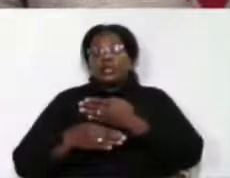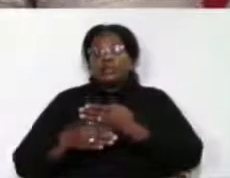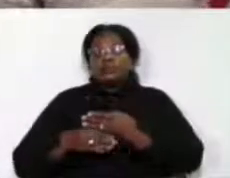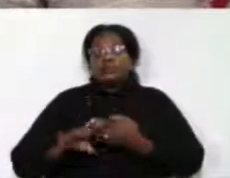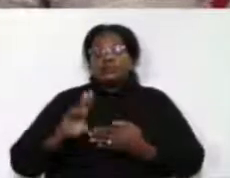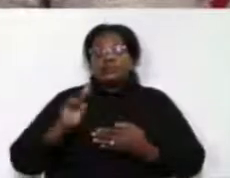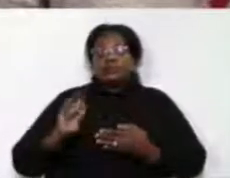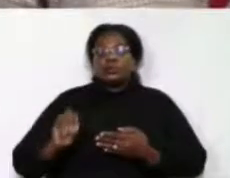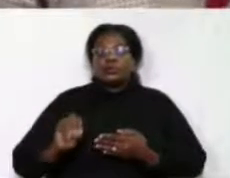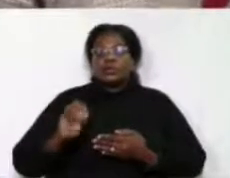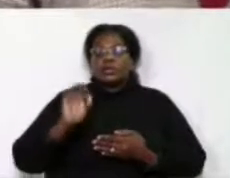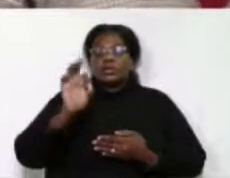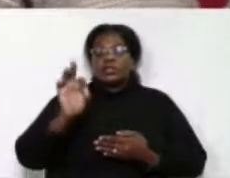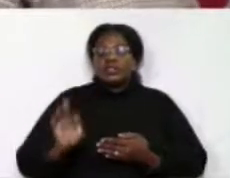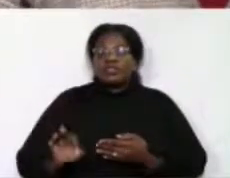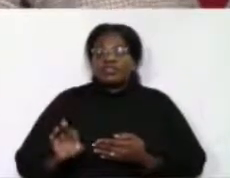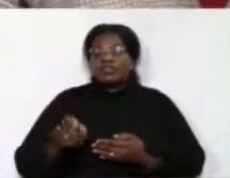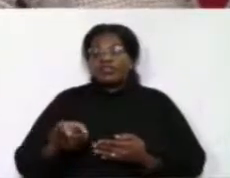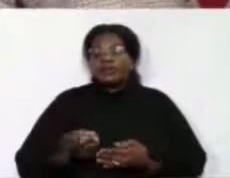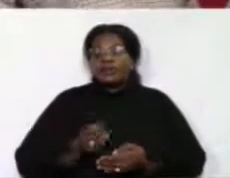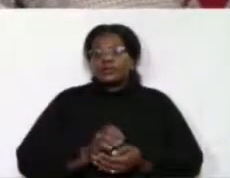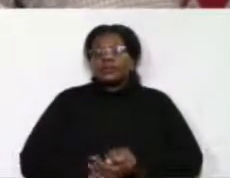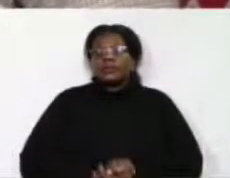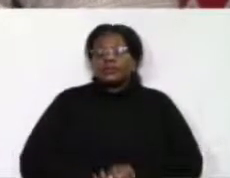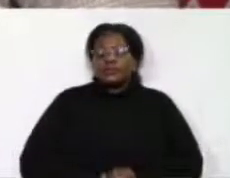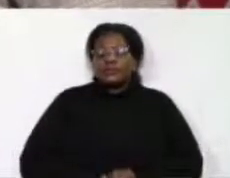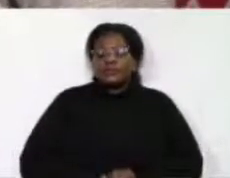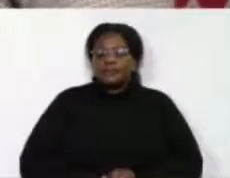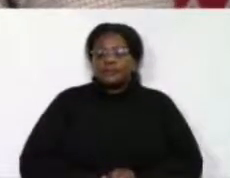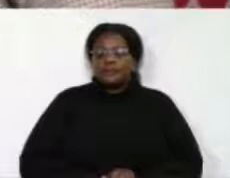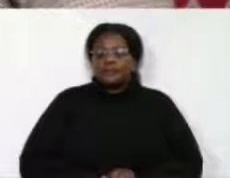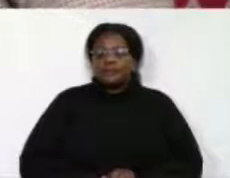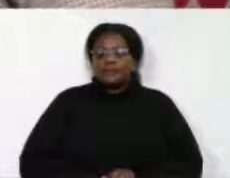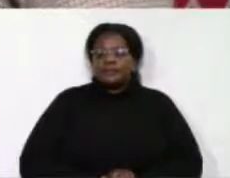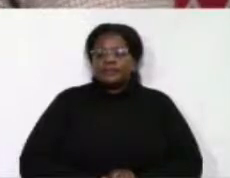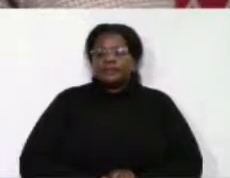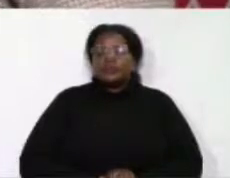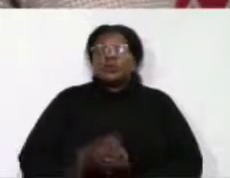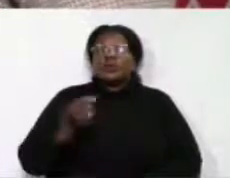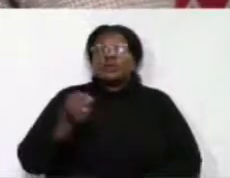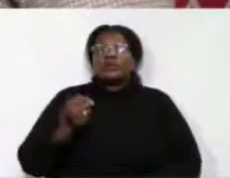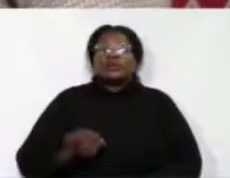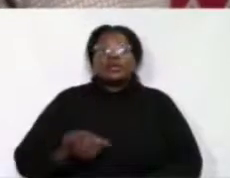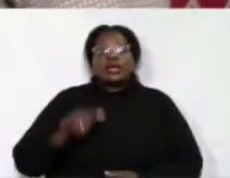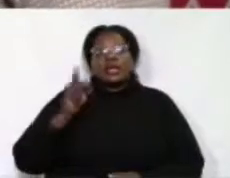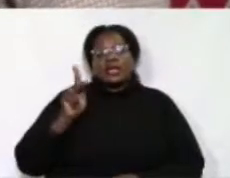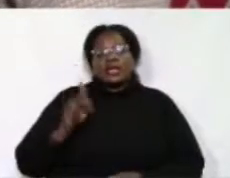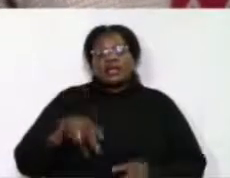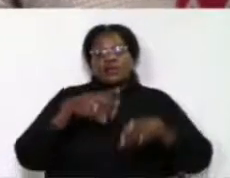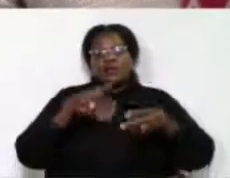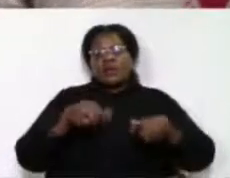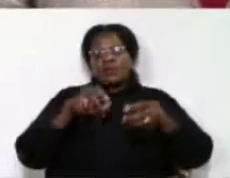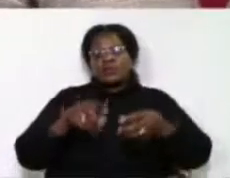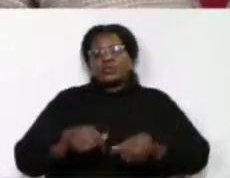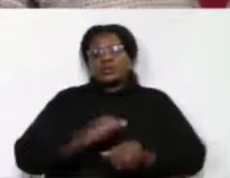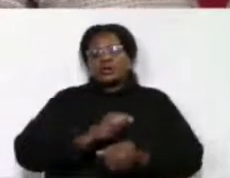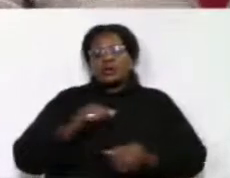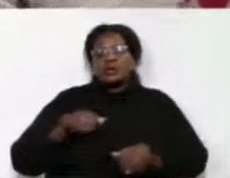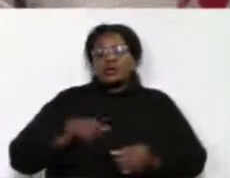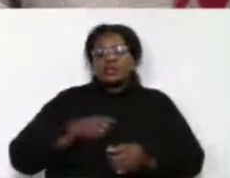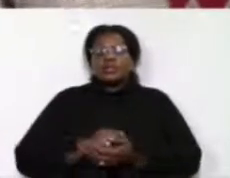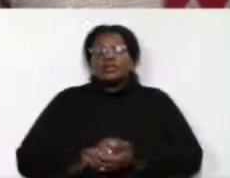plus. So we're healthy there. Then we still have our flour and our inventory. We still have some working capital because somebody paid